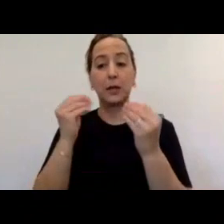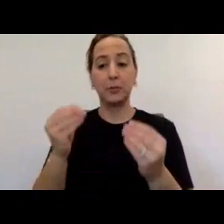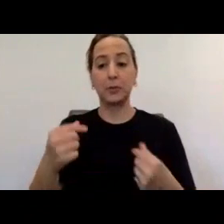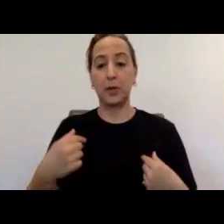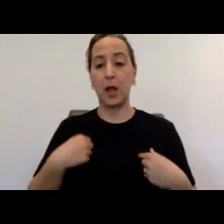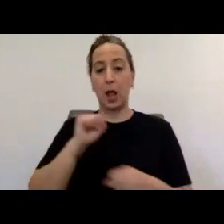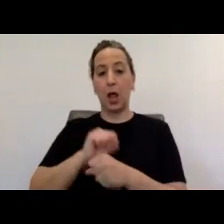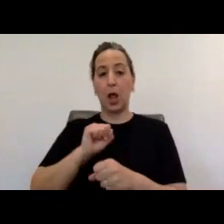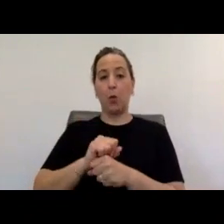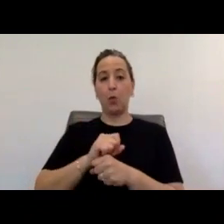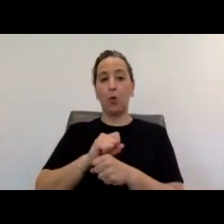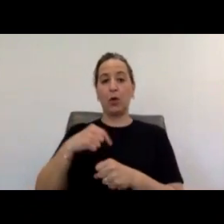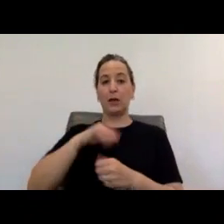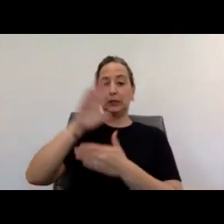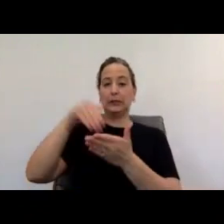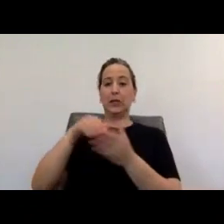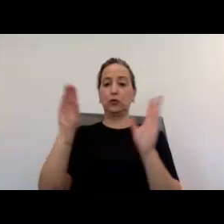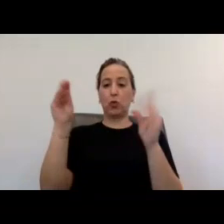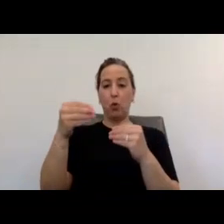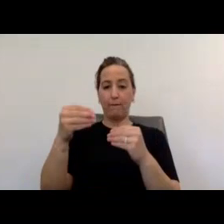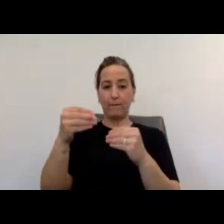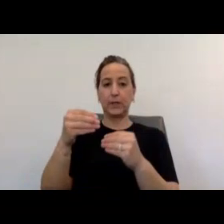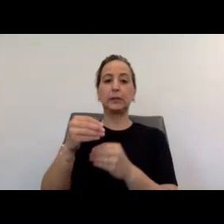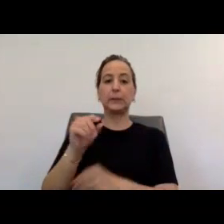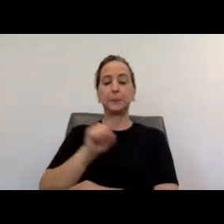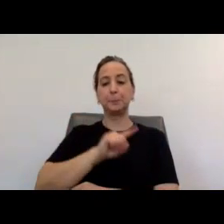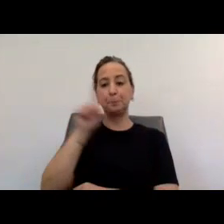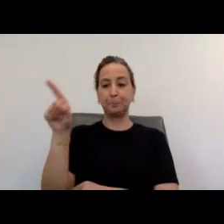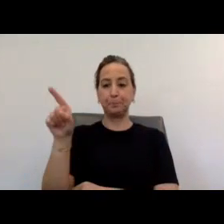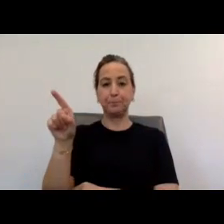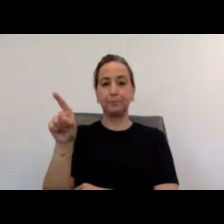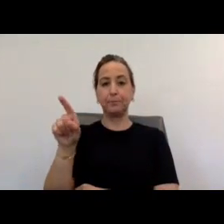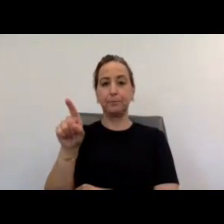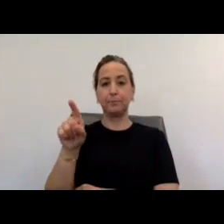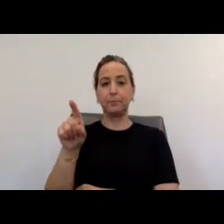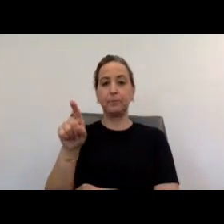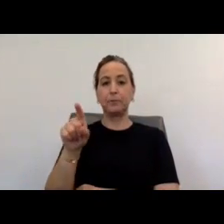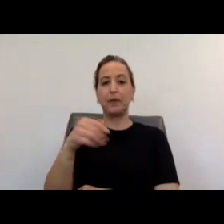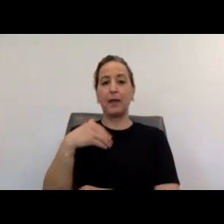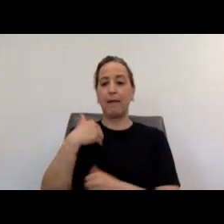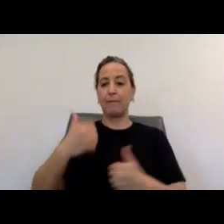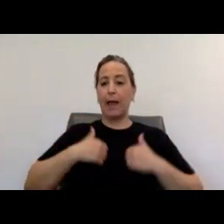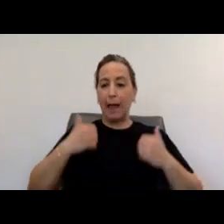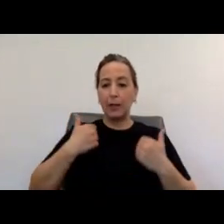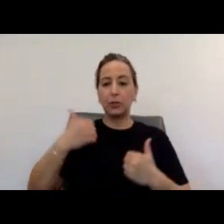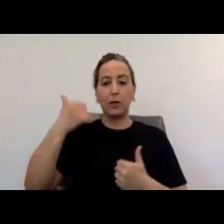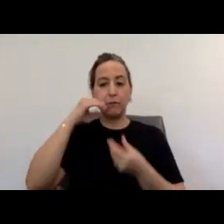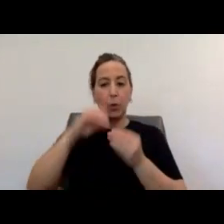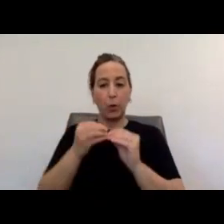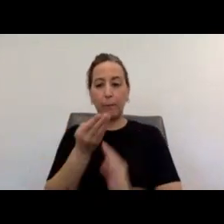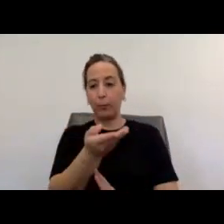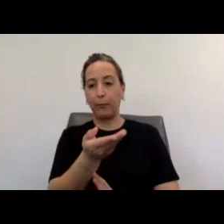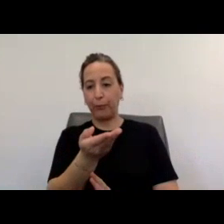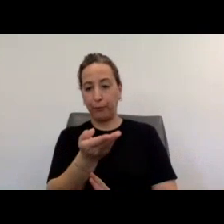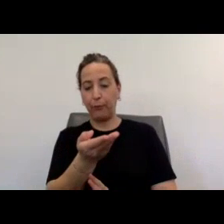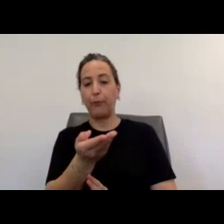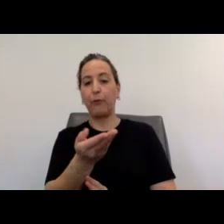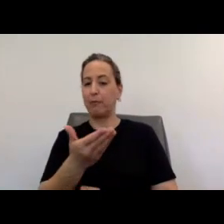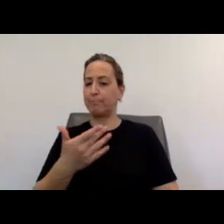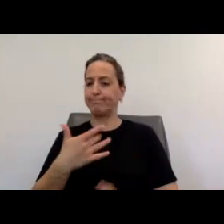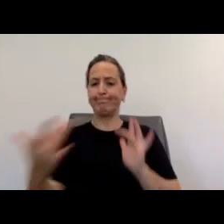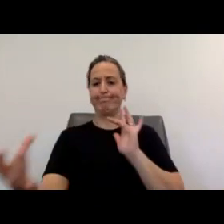of our central office, and that's our address as well as our phone number. That is my email there. Please feel free to